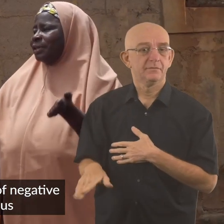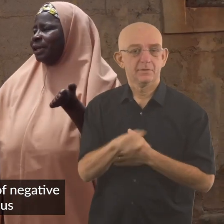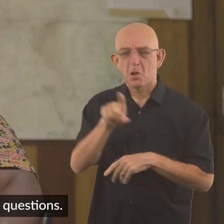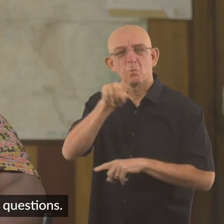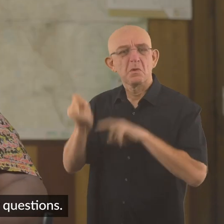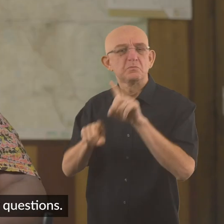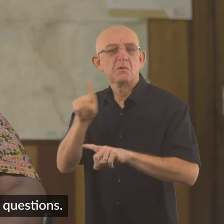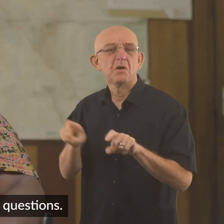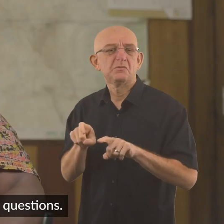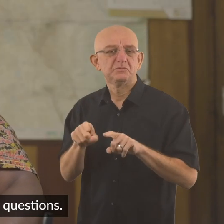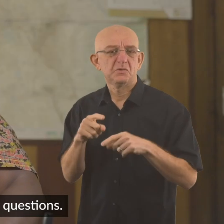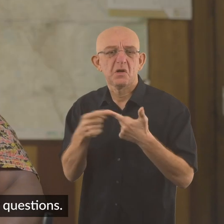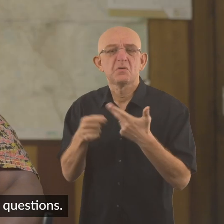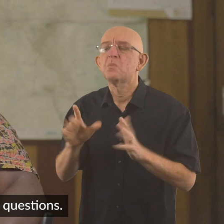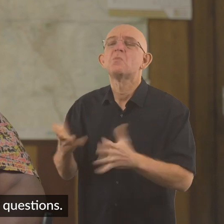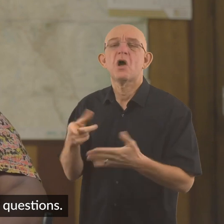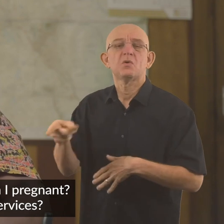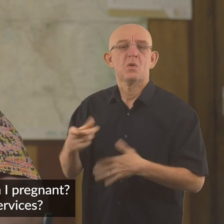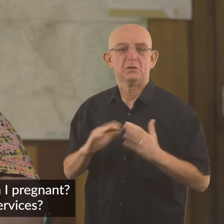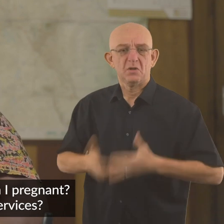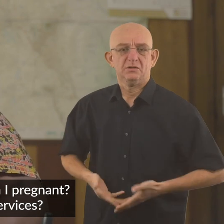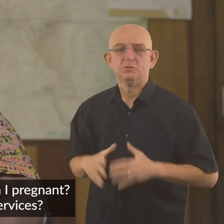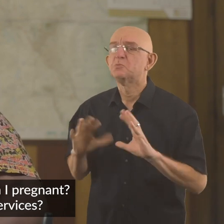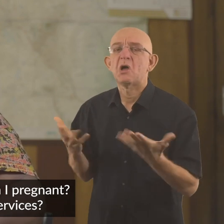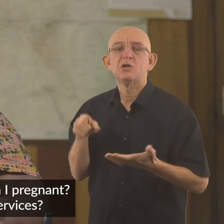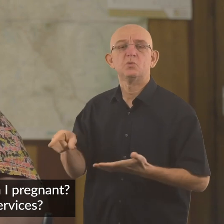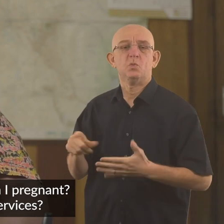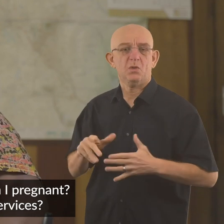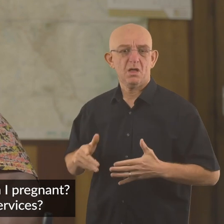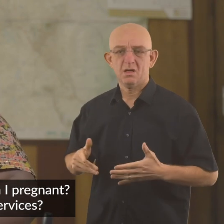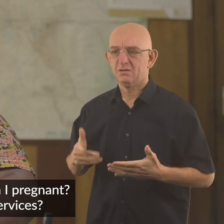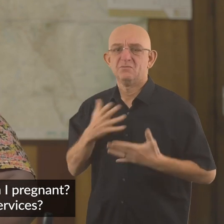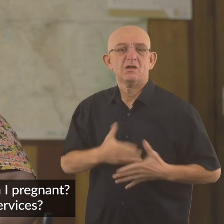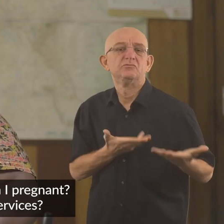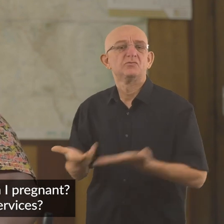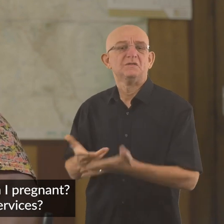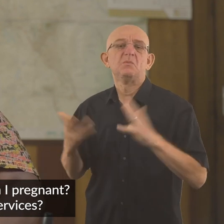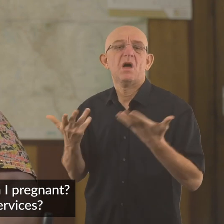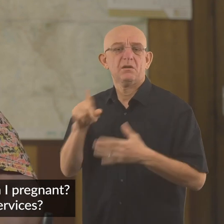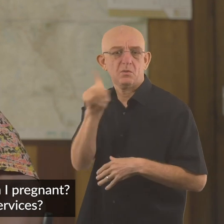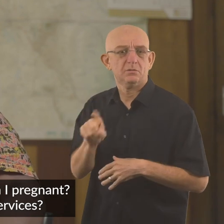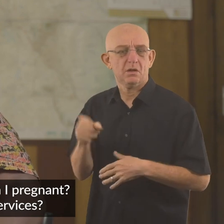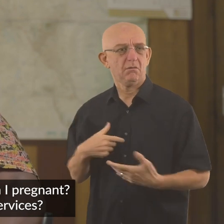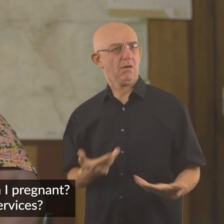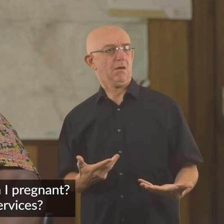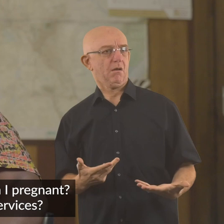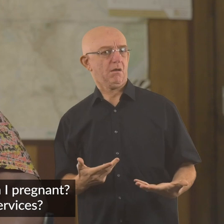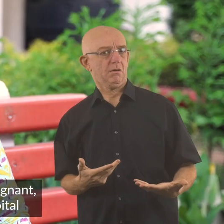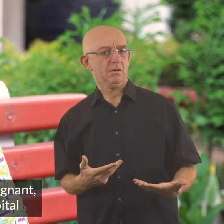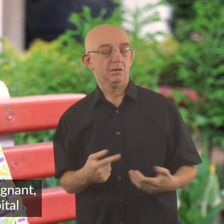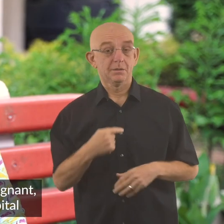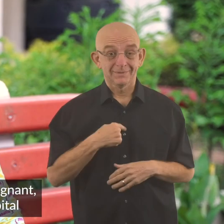attitude towards us, and so they will ask many questions. Why did I do this? Why am I pregnant? Why do I need the